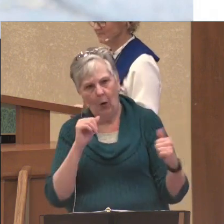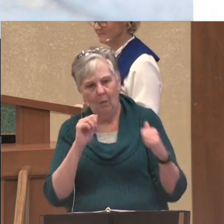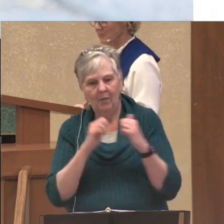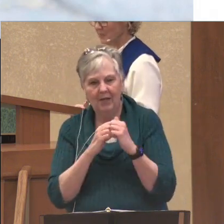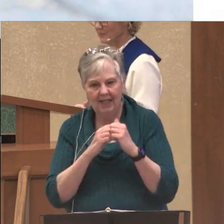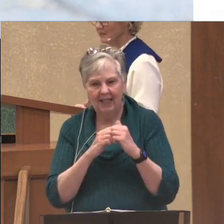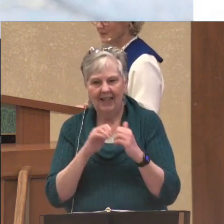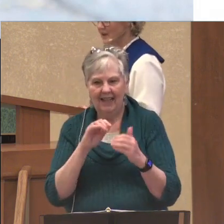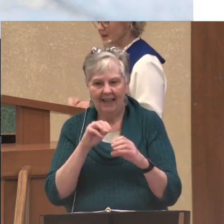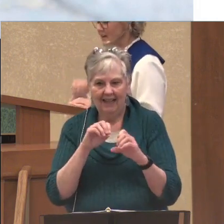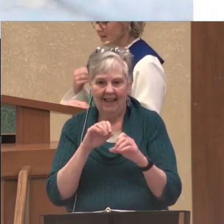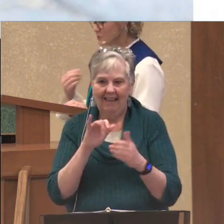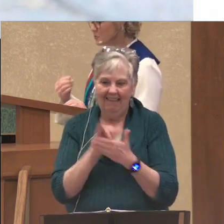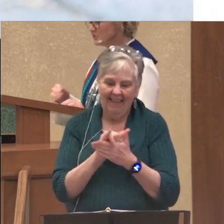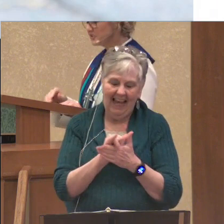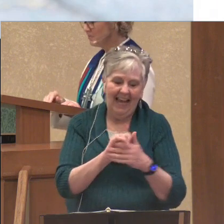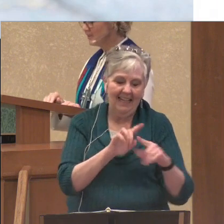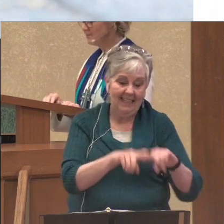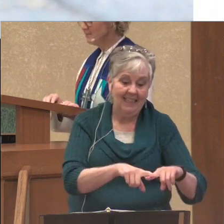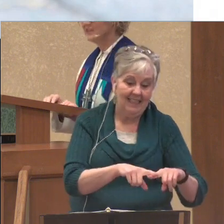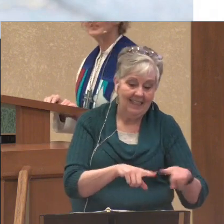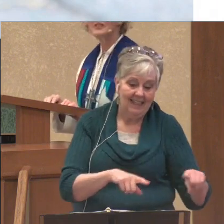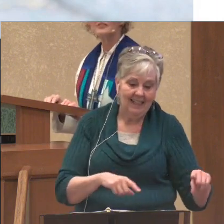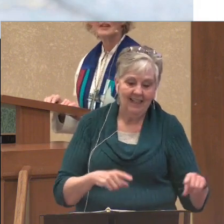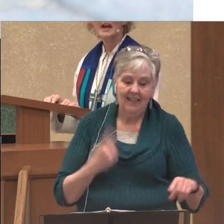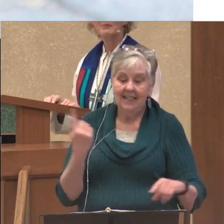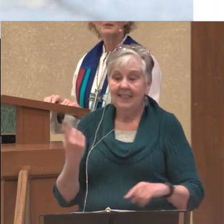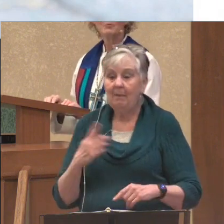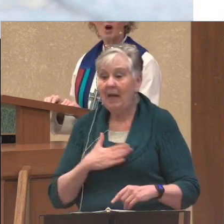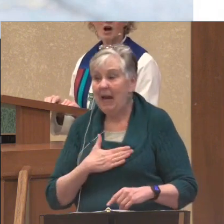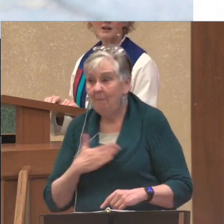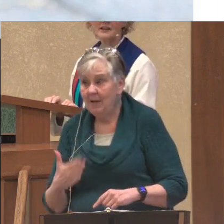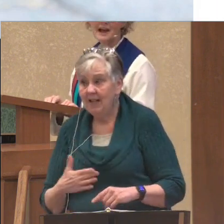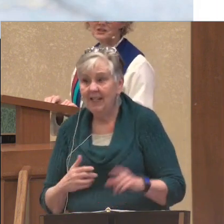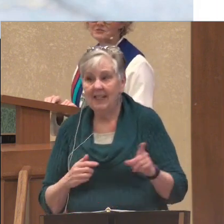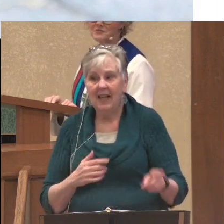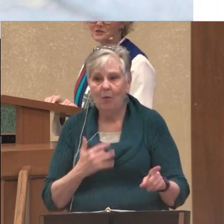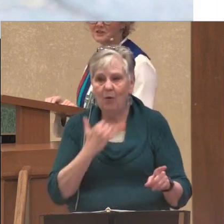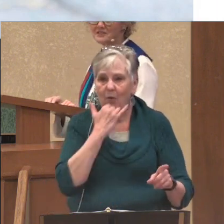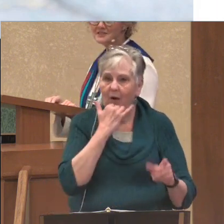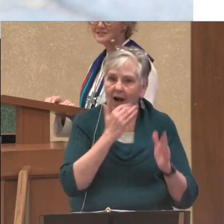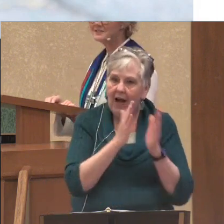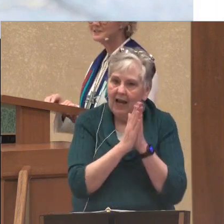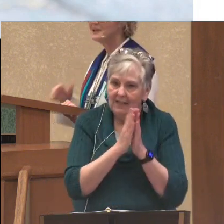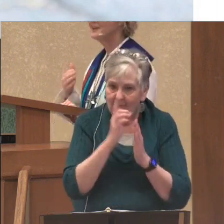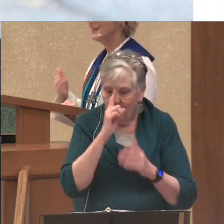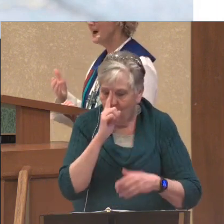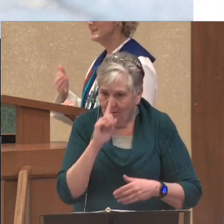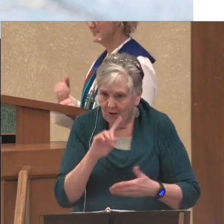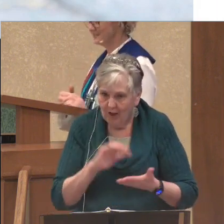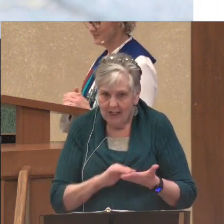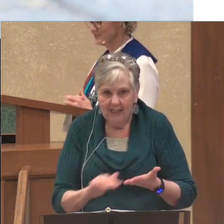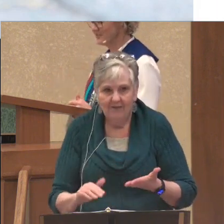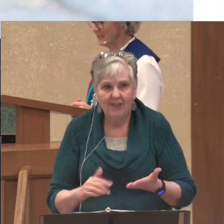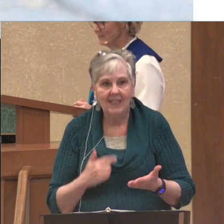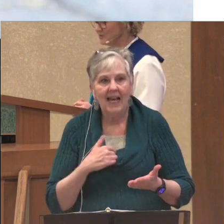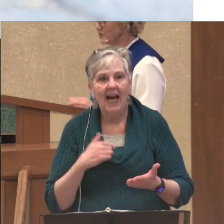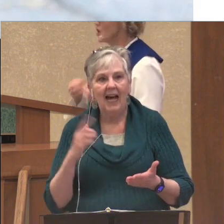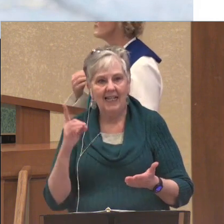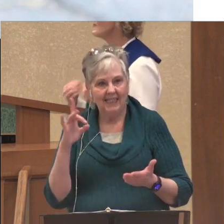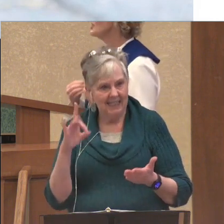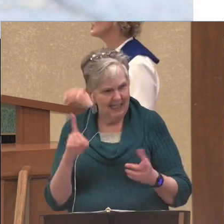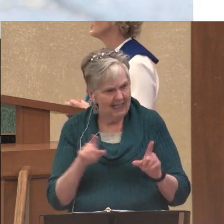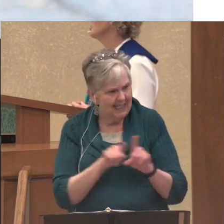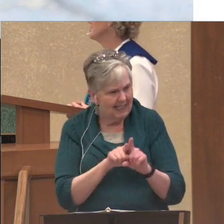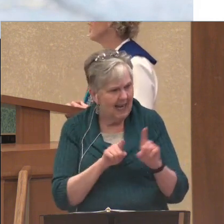accountability. It was when someone admitted that they had been wrong and asked for forgiveness, and I did the same so